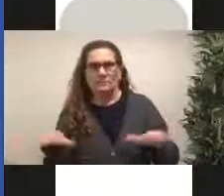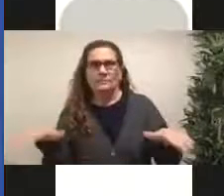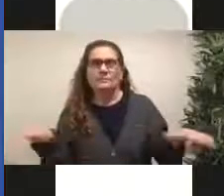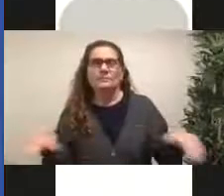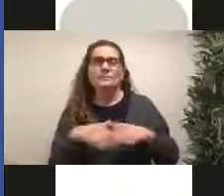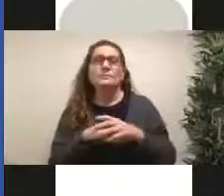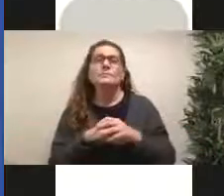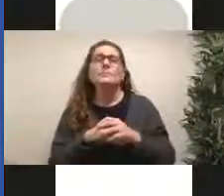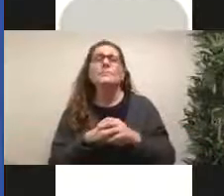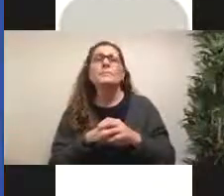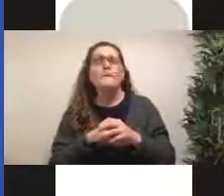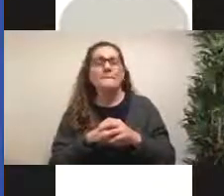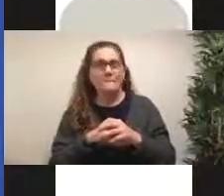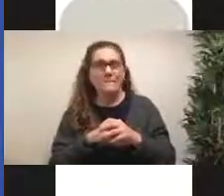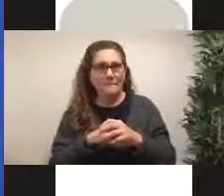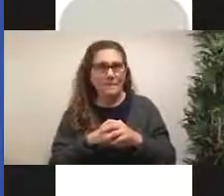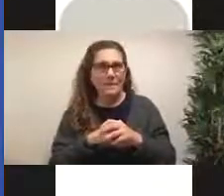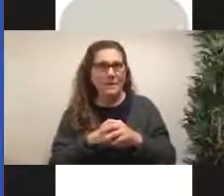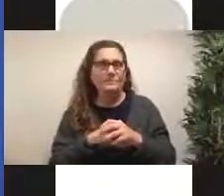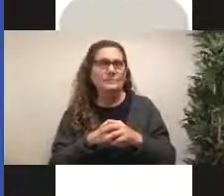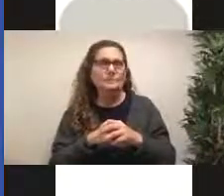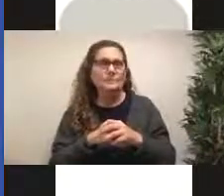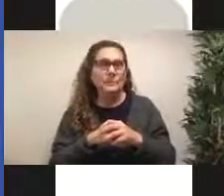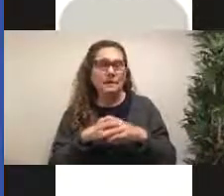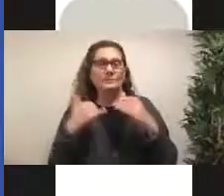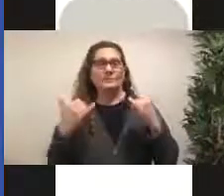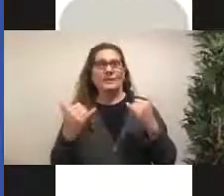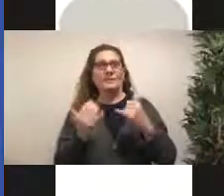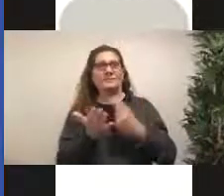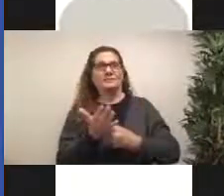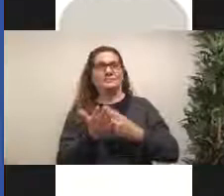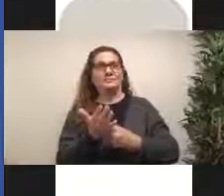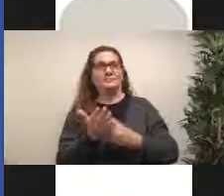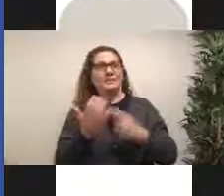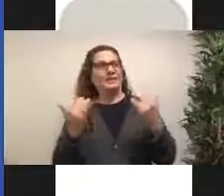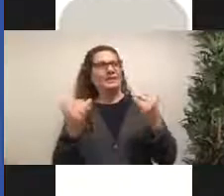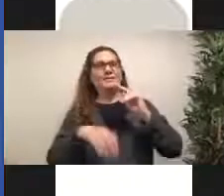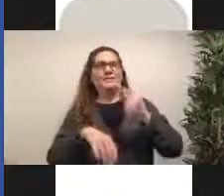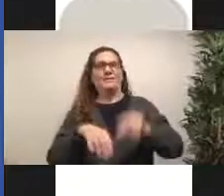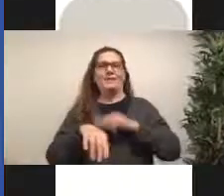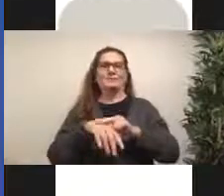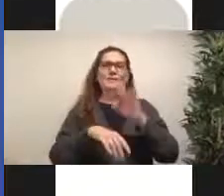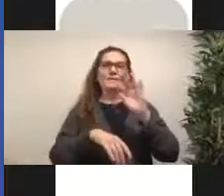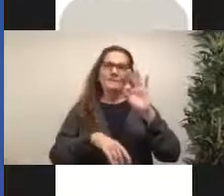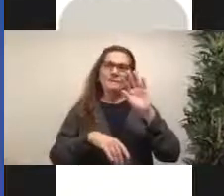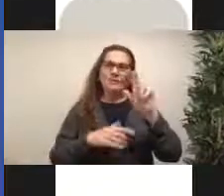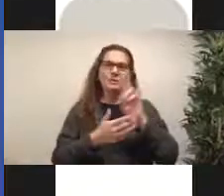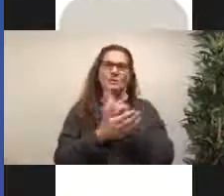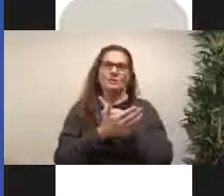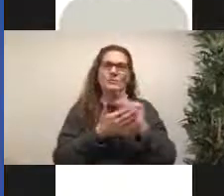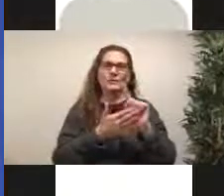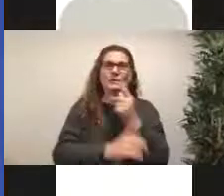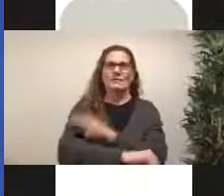Week, I want to share with you how you can protect yourself from the flu this winter. Influenza activity is on the rise in